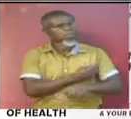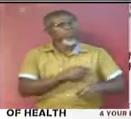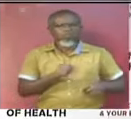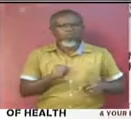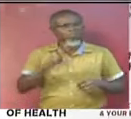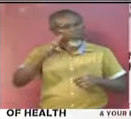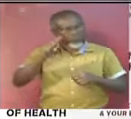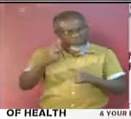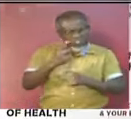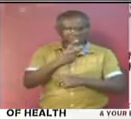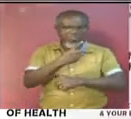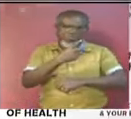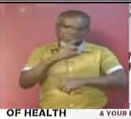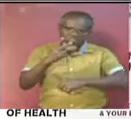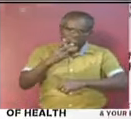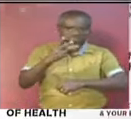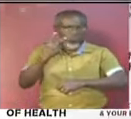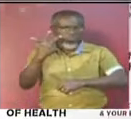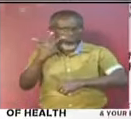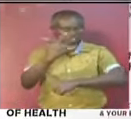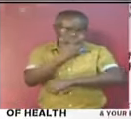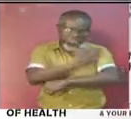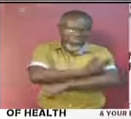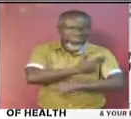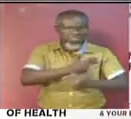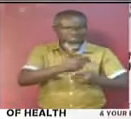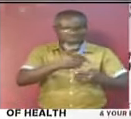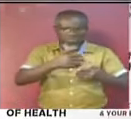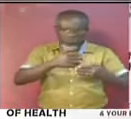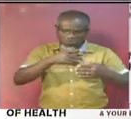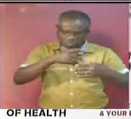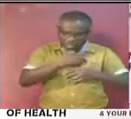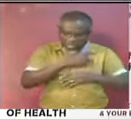Okay, thank you very much. And we go to